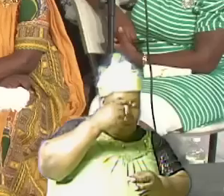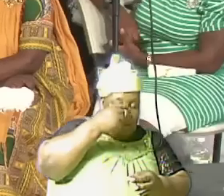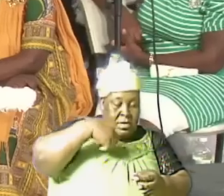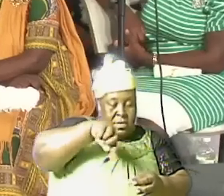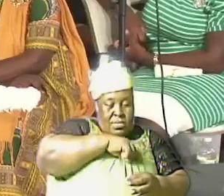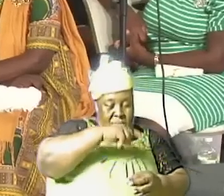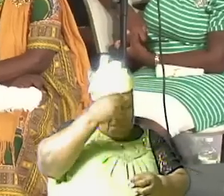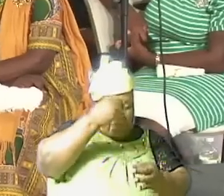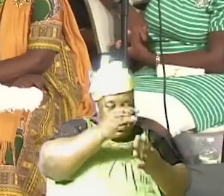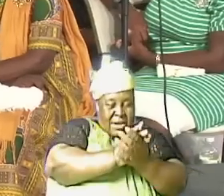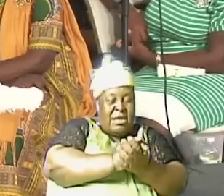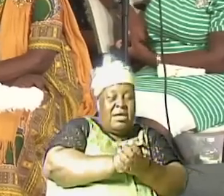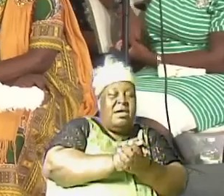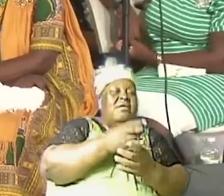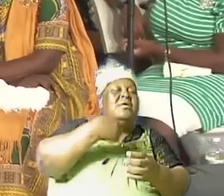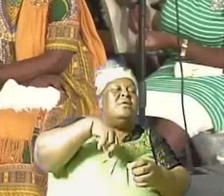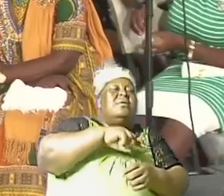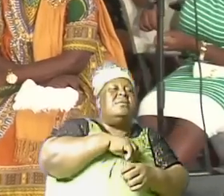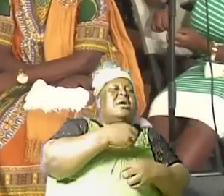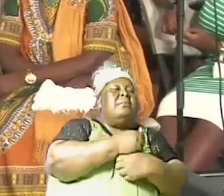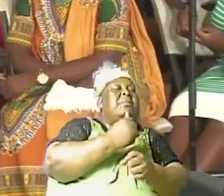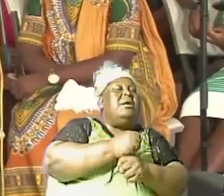We believe we can make it on our own.